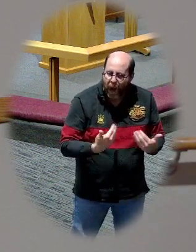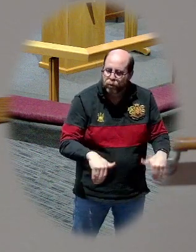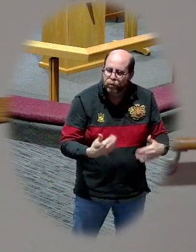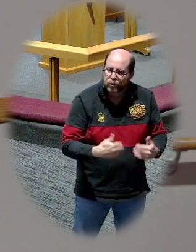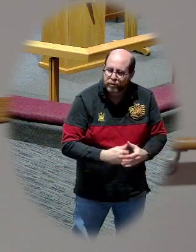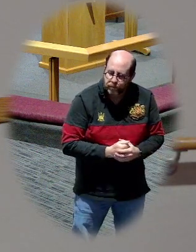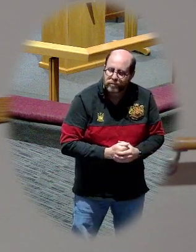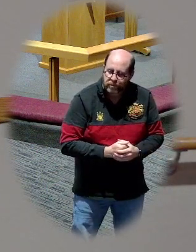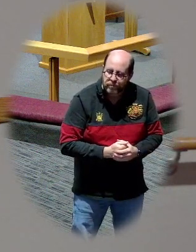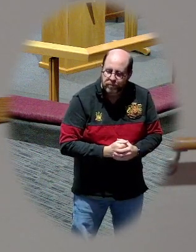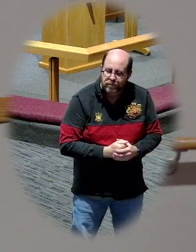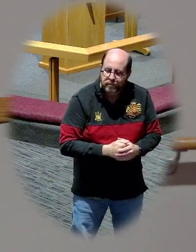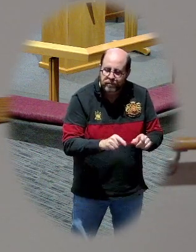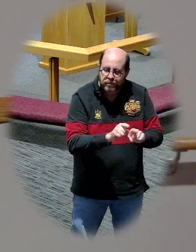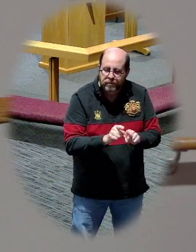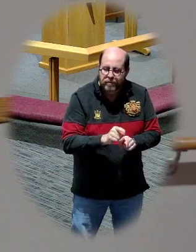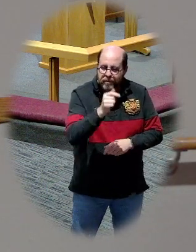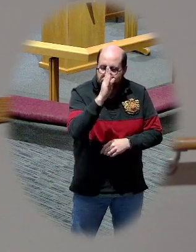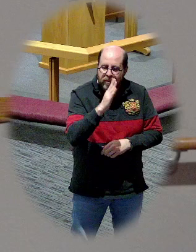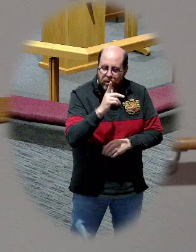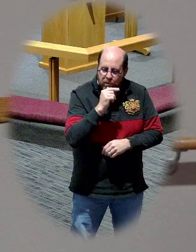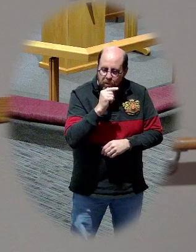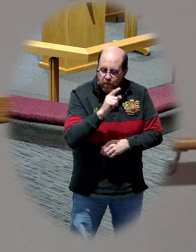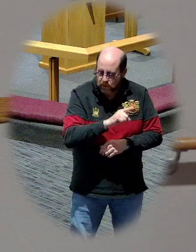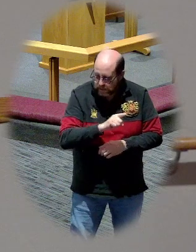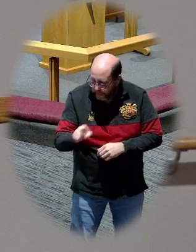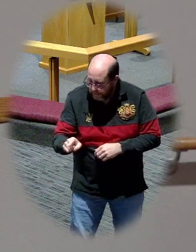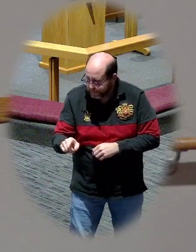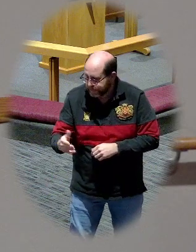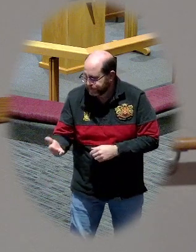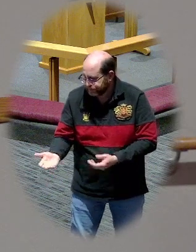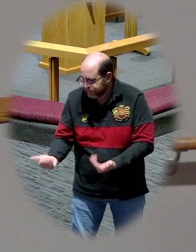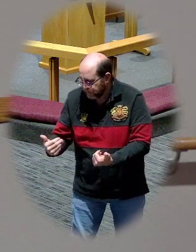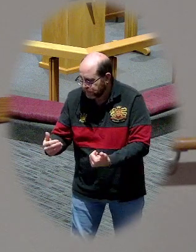The same Lamb of God who has come to pick up the pieces